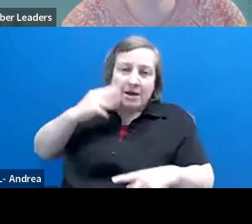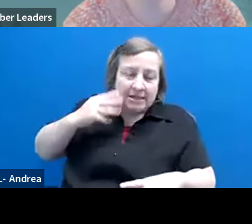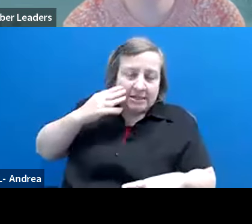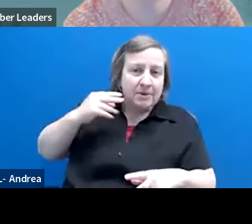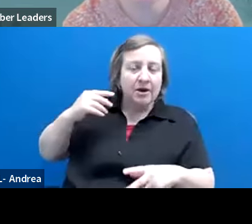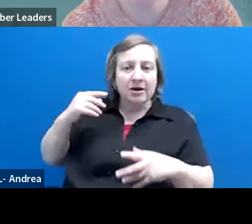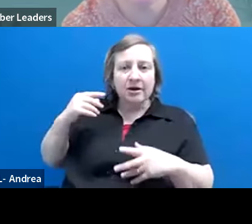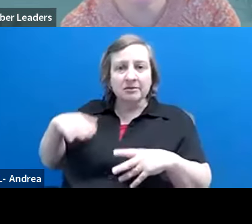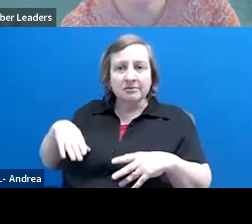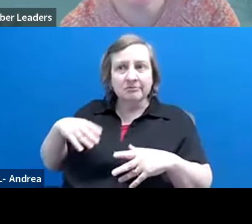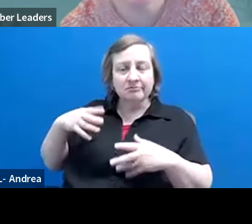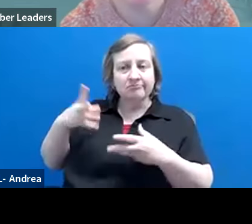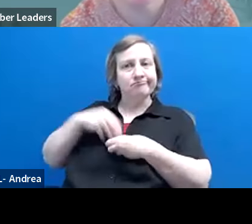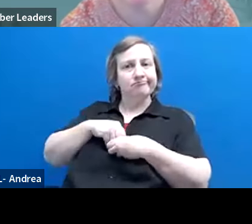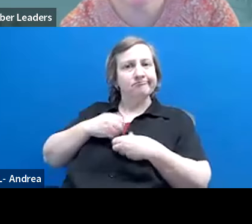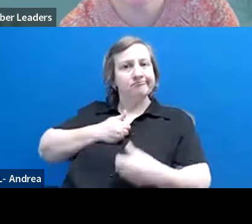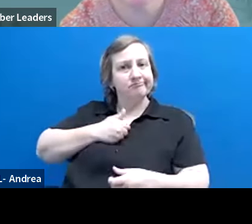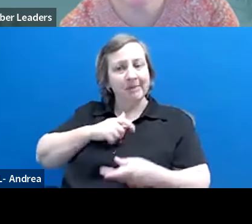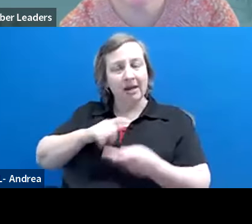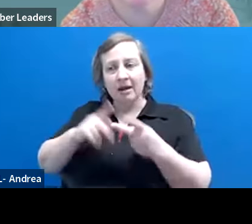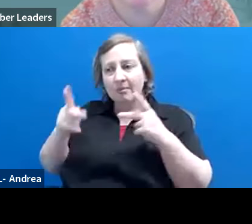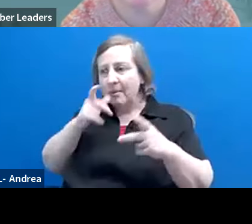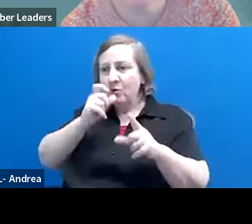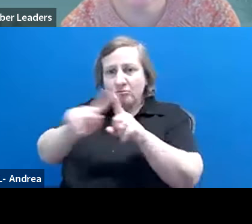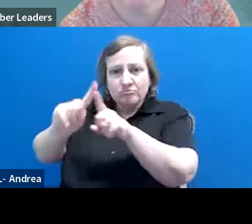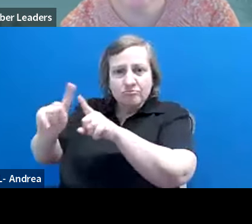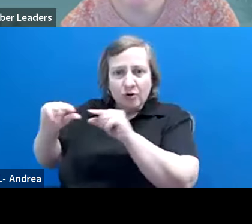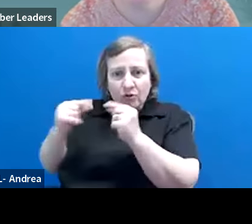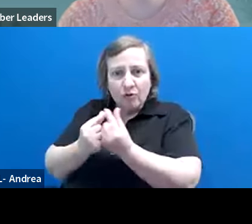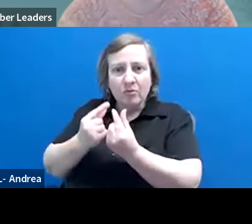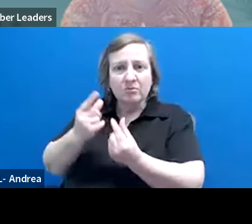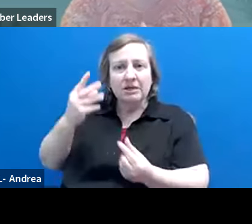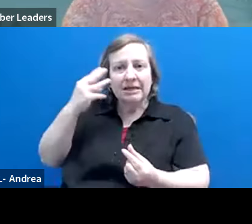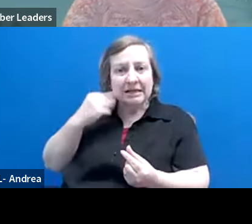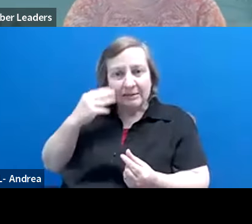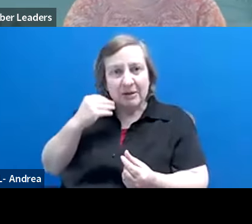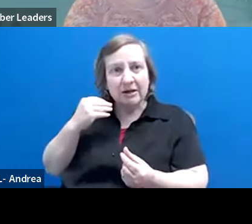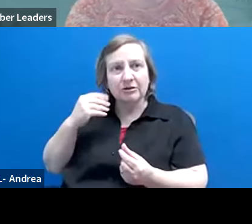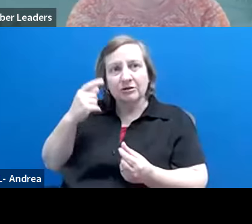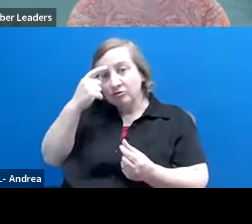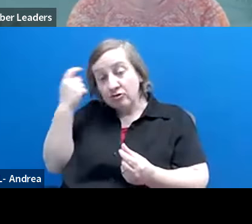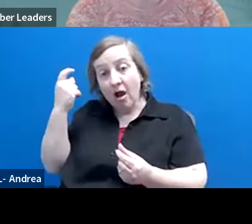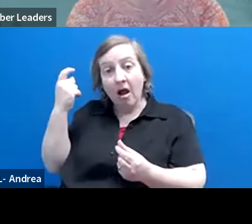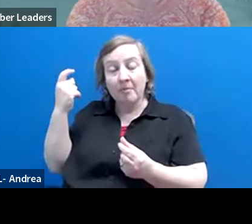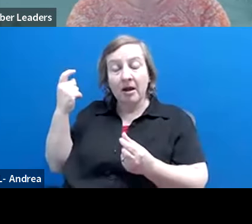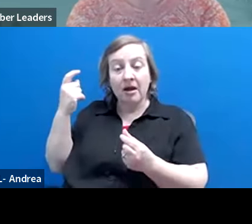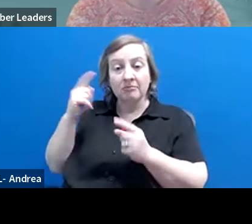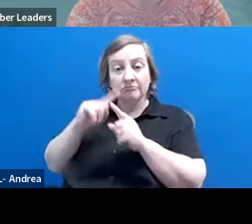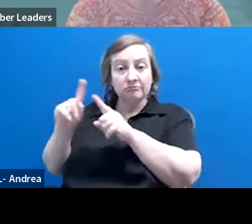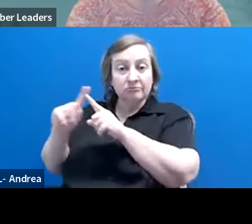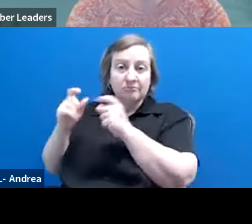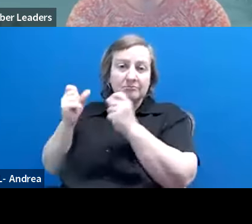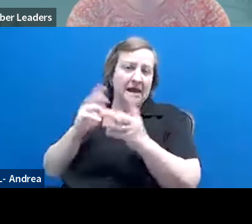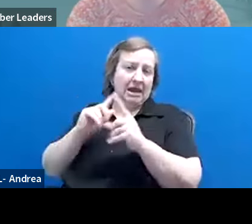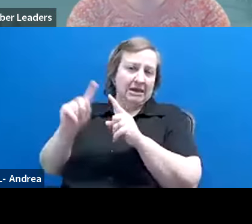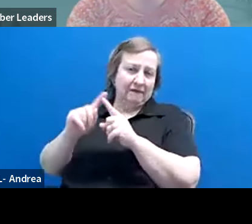from different groups who've experienced trauma disproportionately, a lot of different